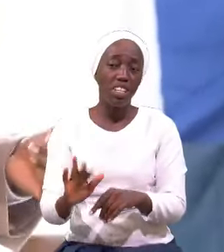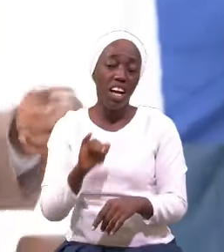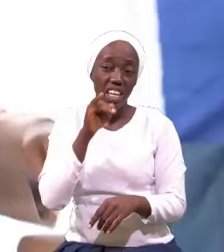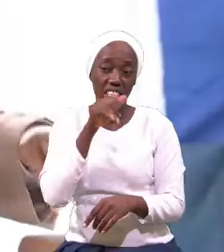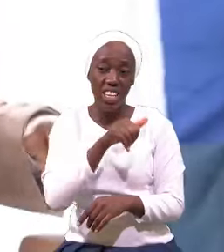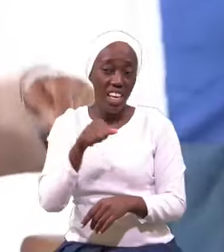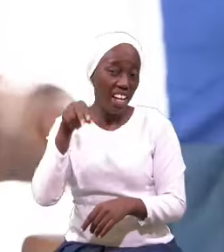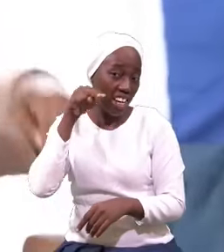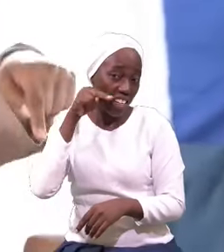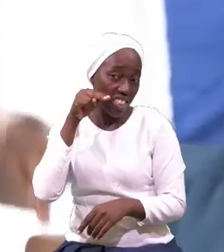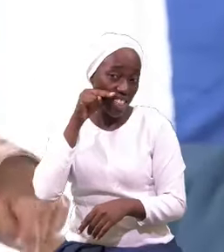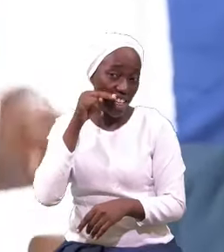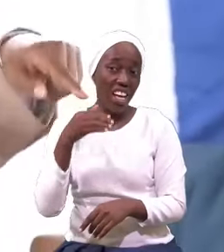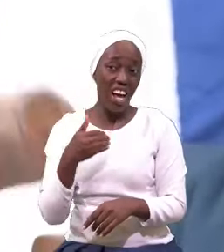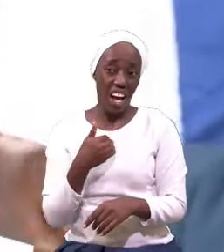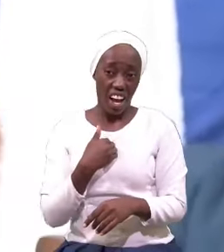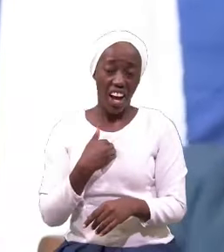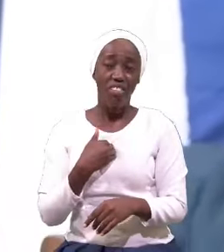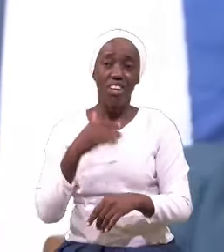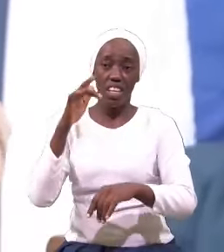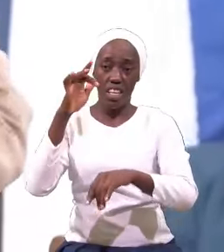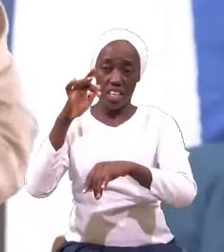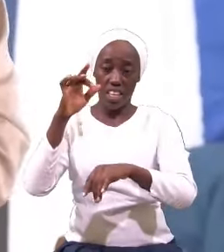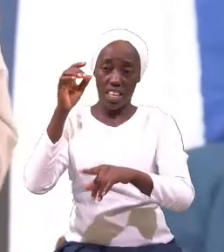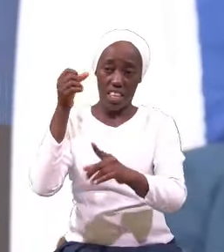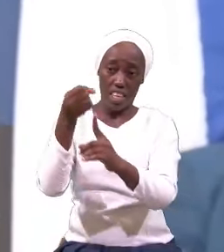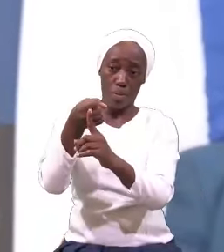I have impact in my country, Nigeria.